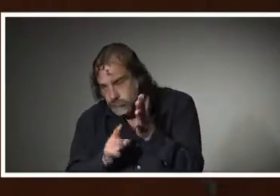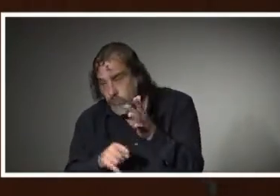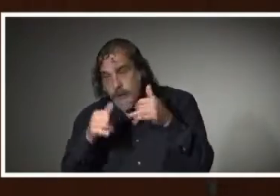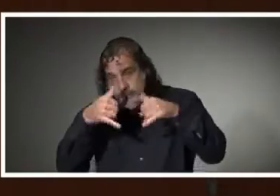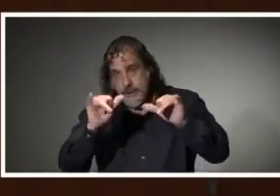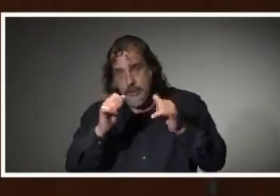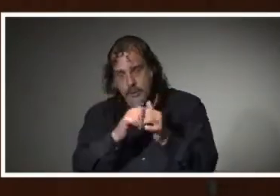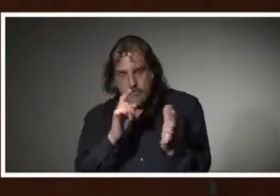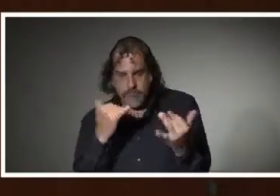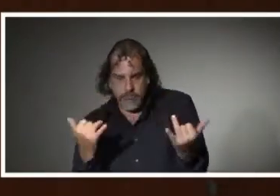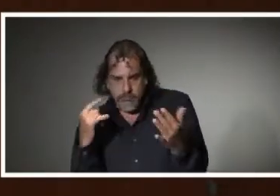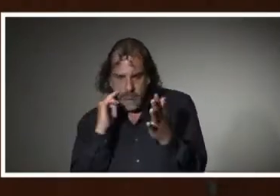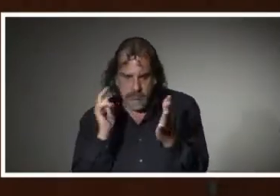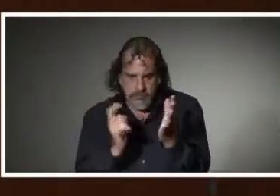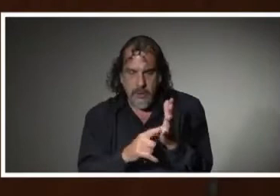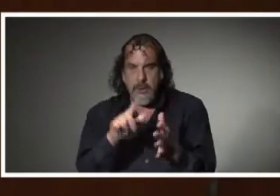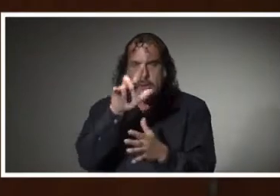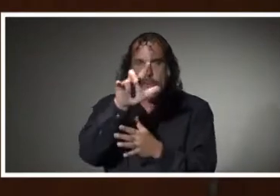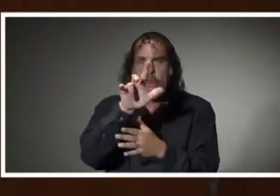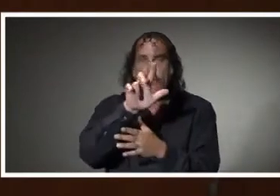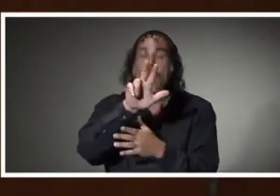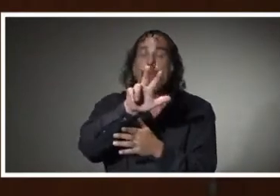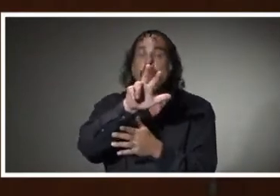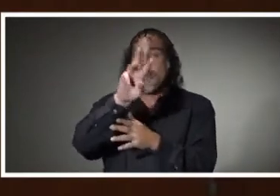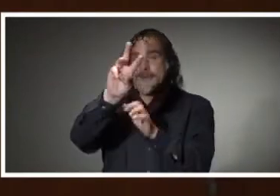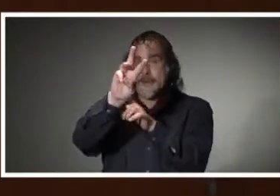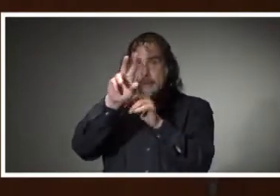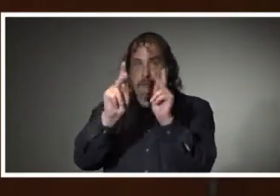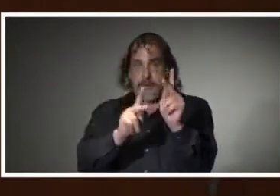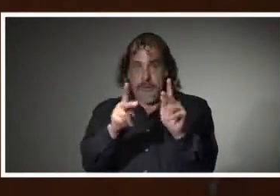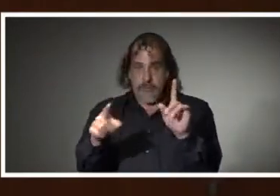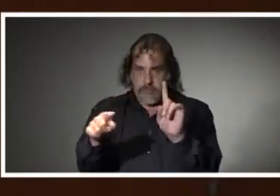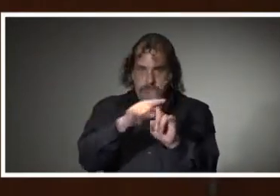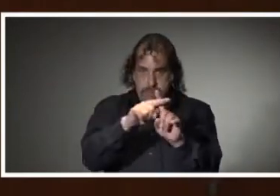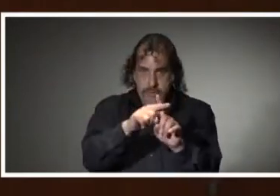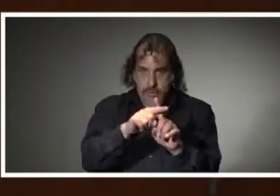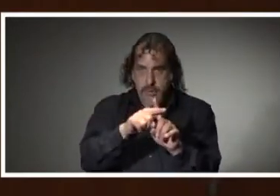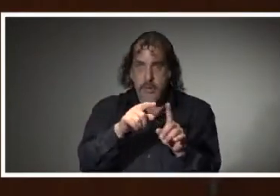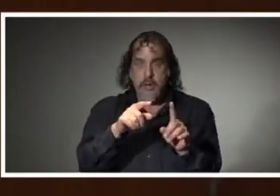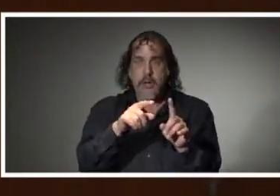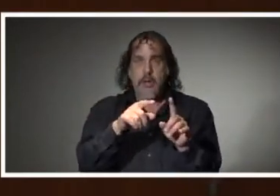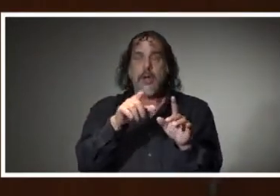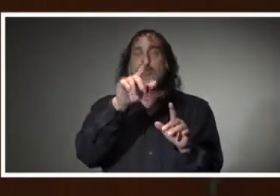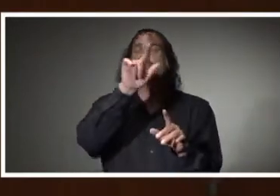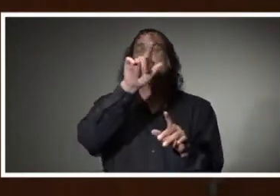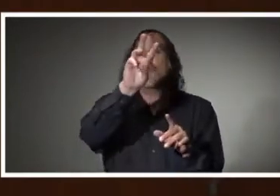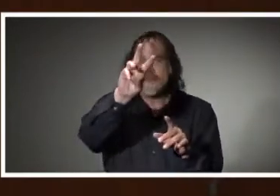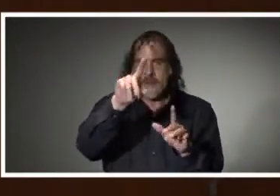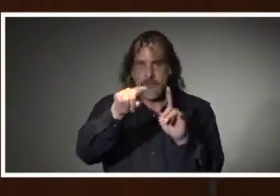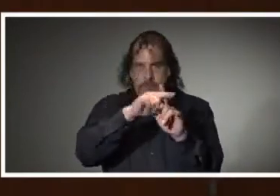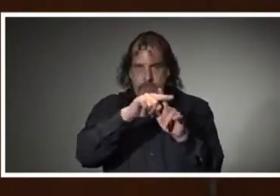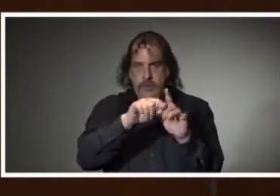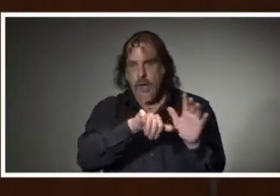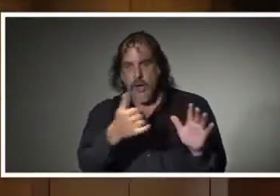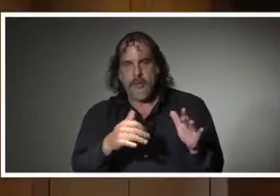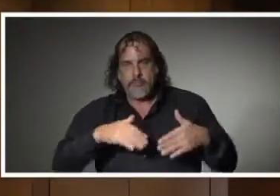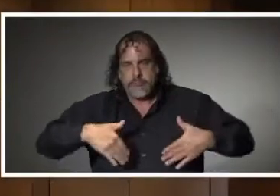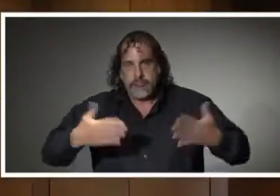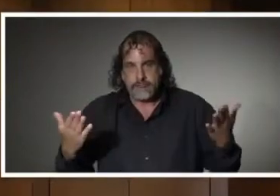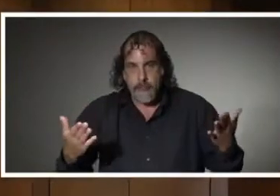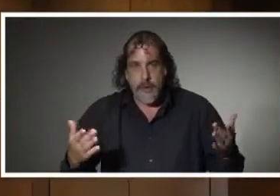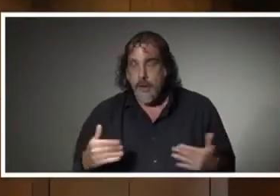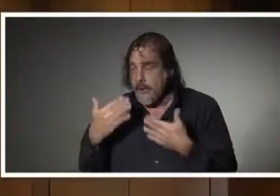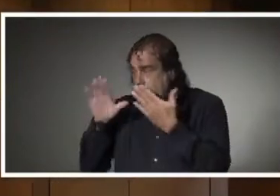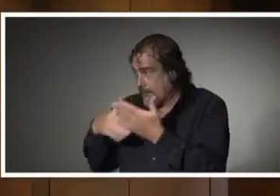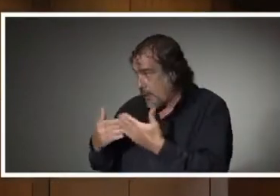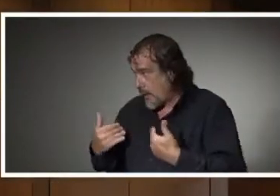have identified 36 cases associated with the outbreak, 26 of whom are legislators. And that's all I have, sir. Thank you. Thank you,